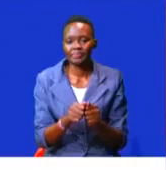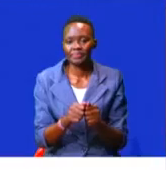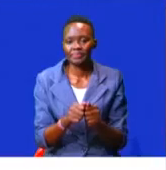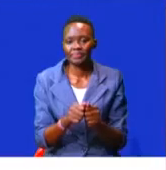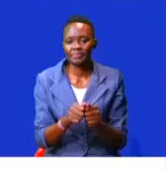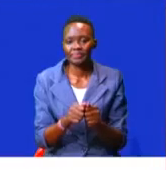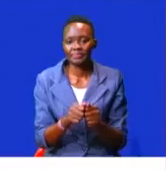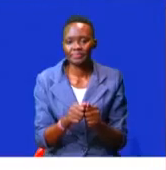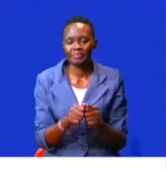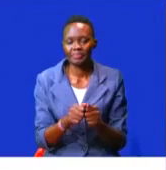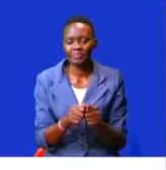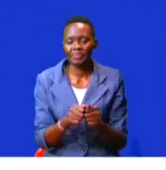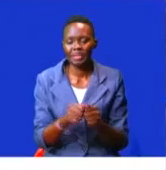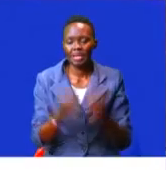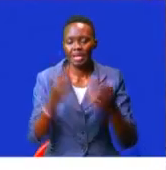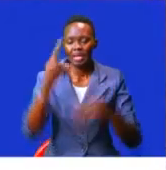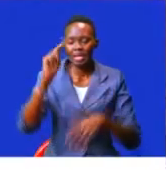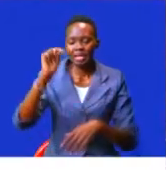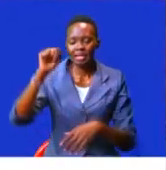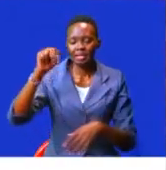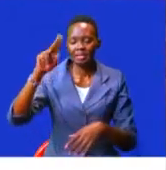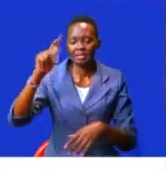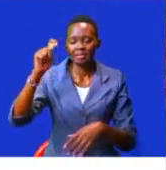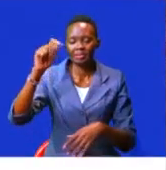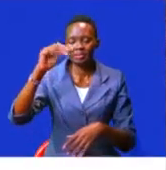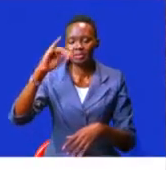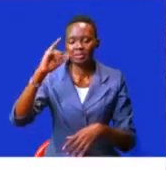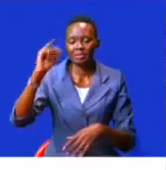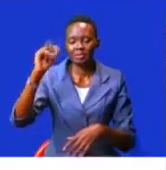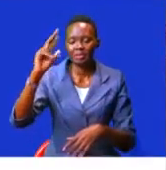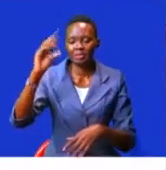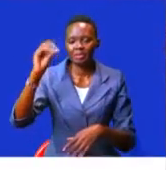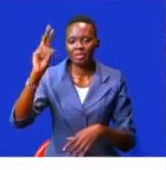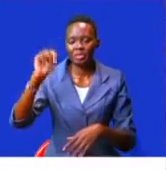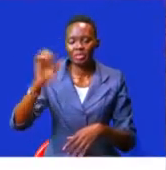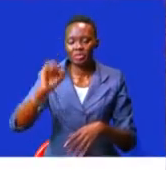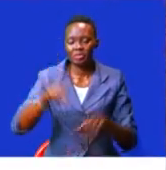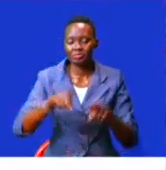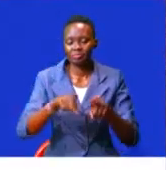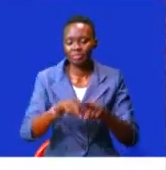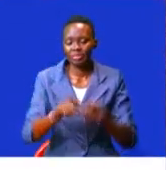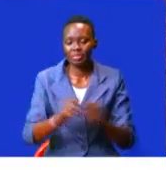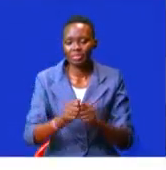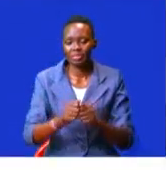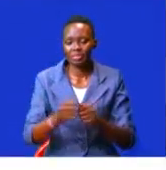as a nutrition security as well as income security.